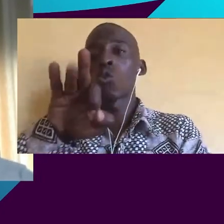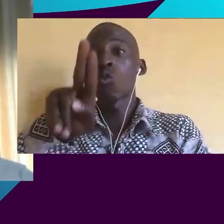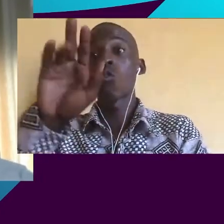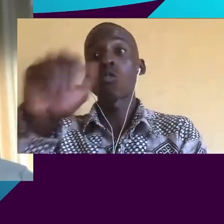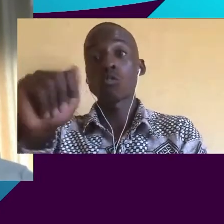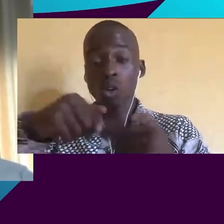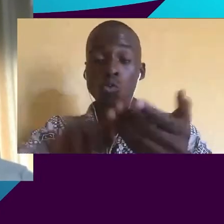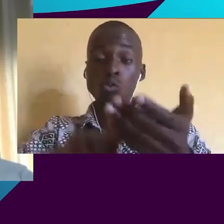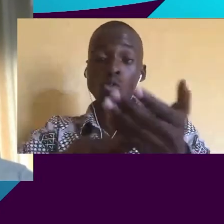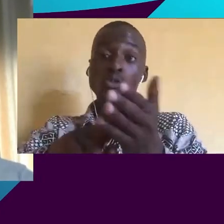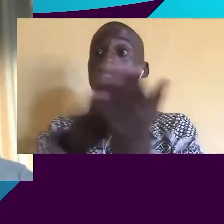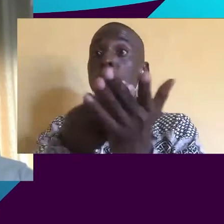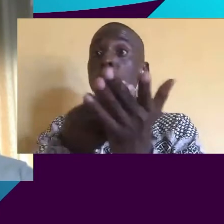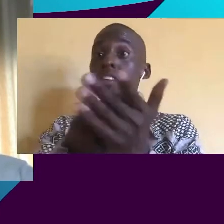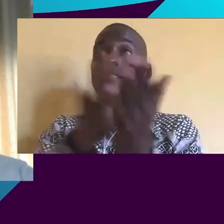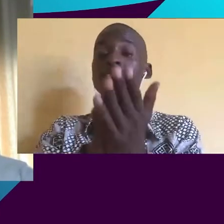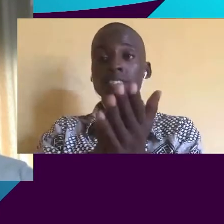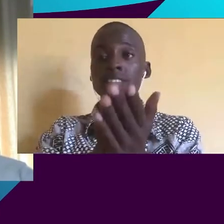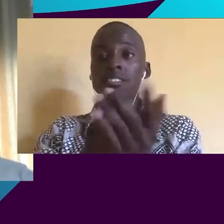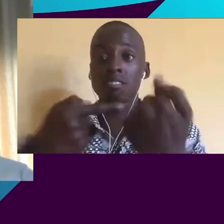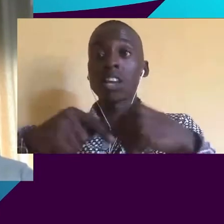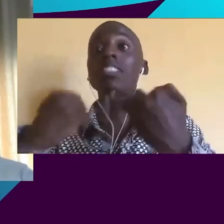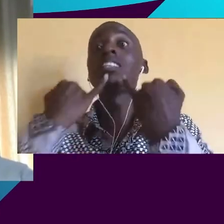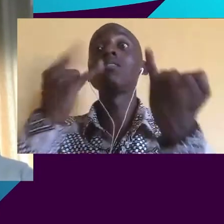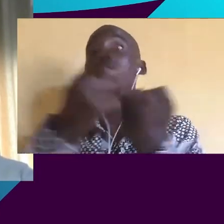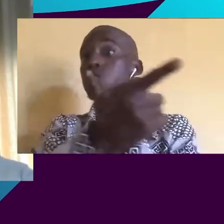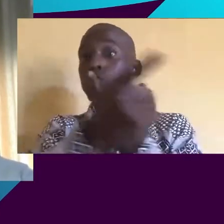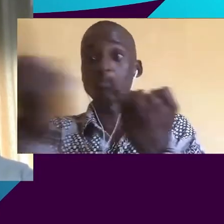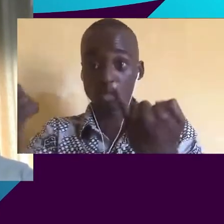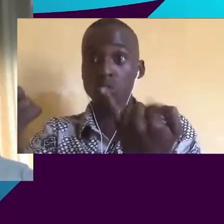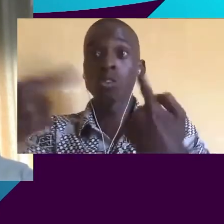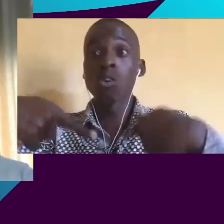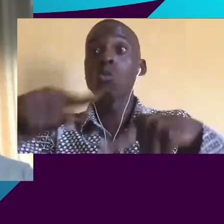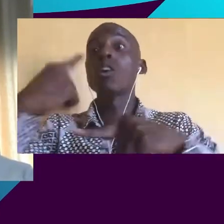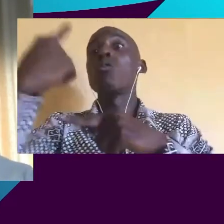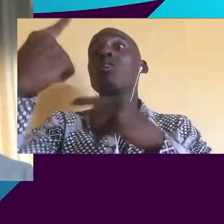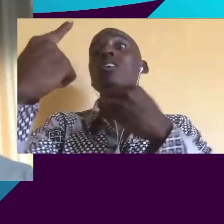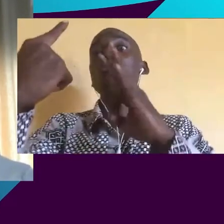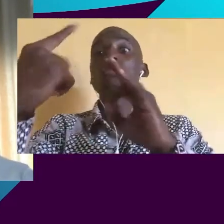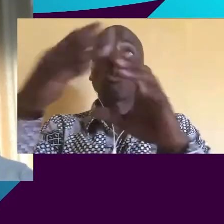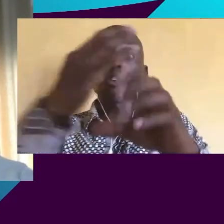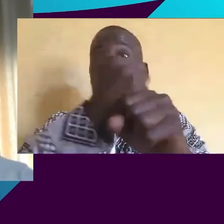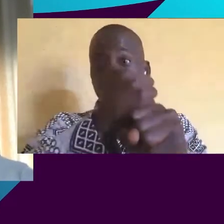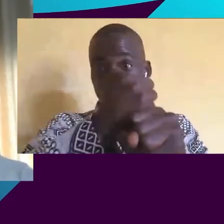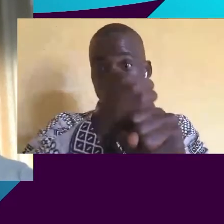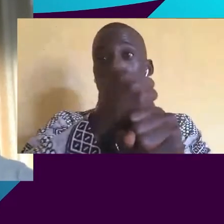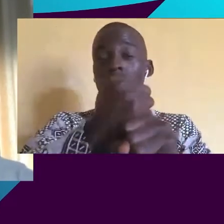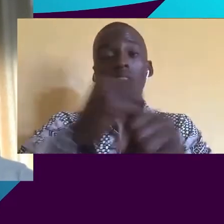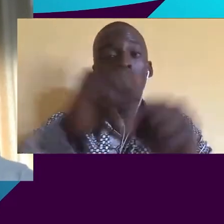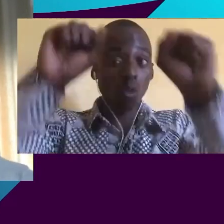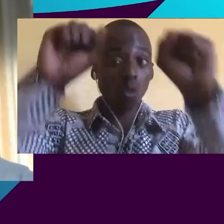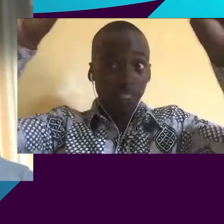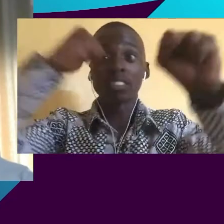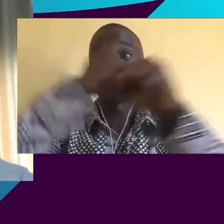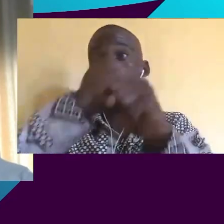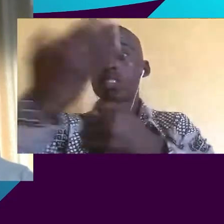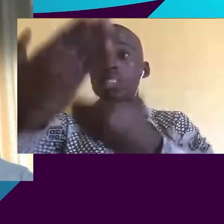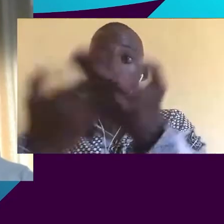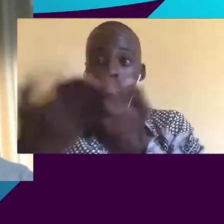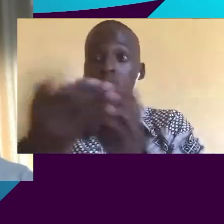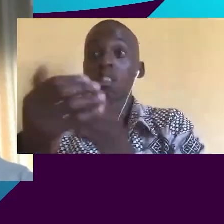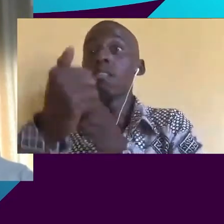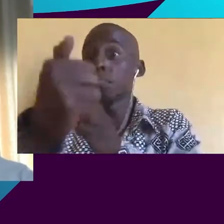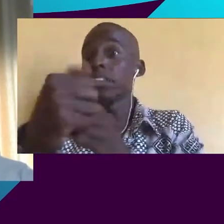and I've just told you, we are one of the organization, our president is one of the leaders who